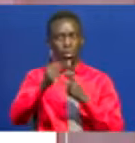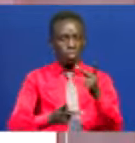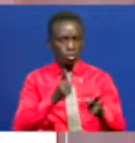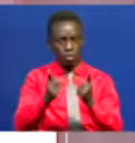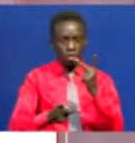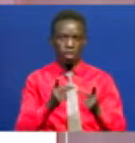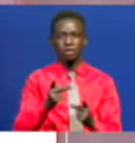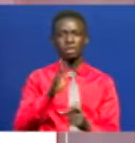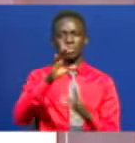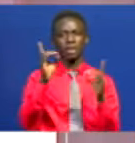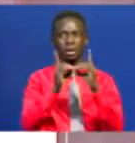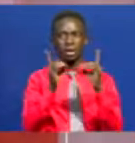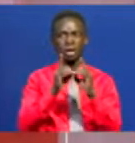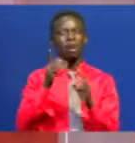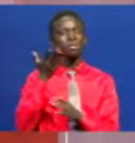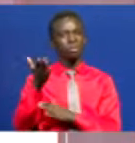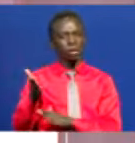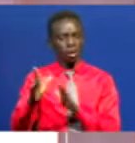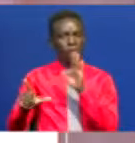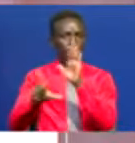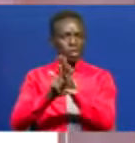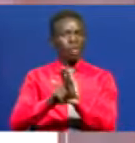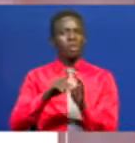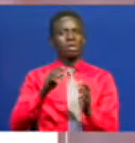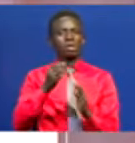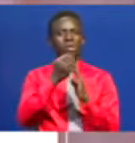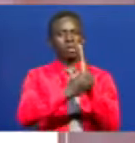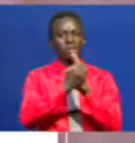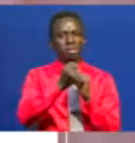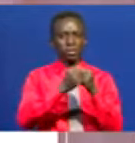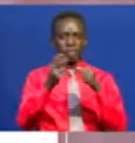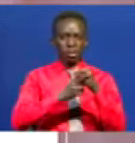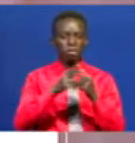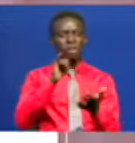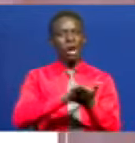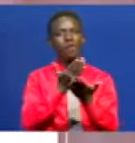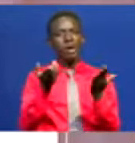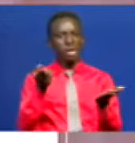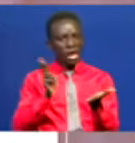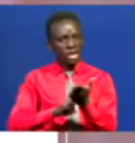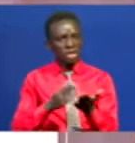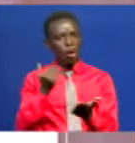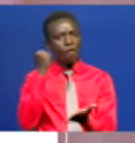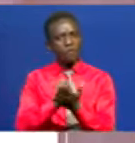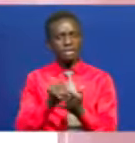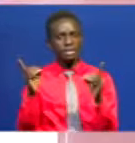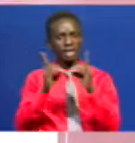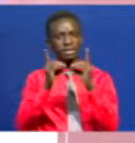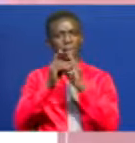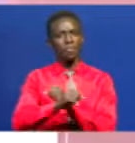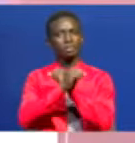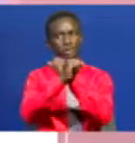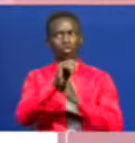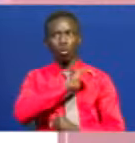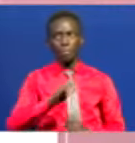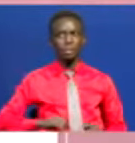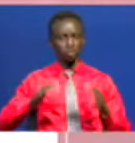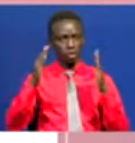under Section 18 of the Data Protection Act that you register with the Office of the Data Protection Commissioner. Lodge a complaint.